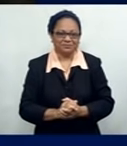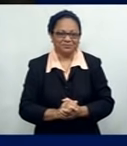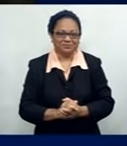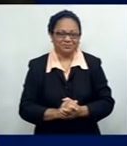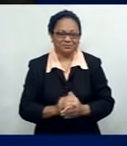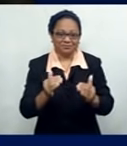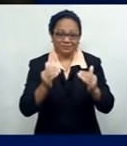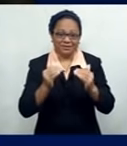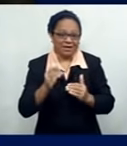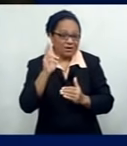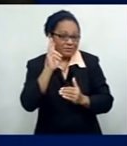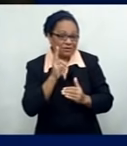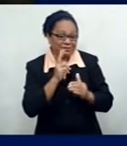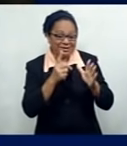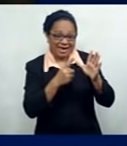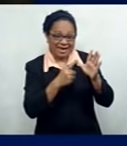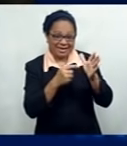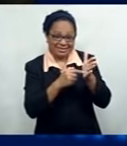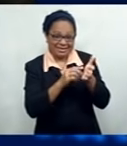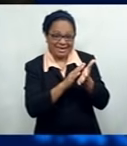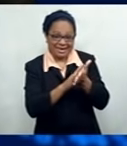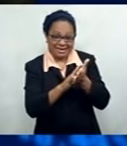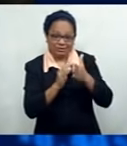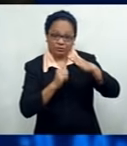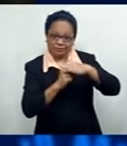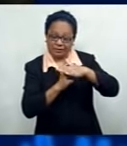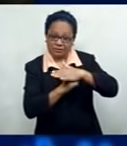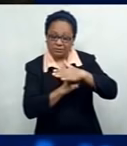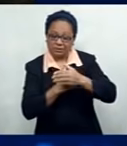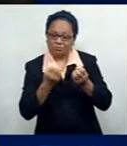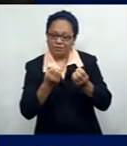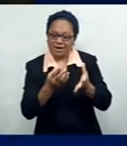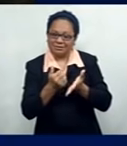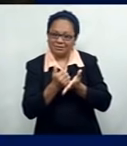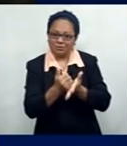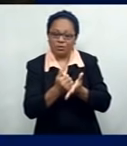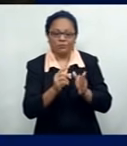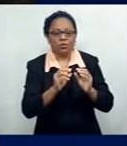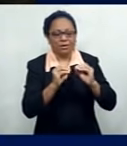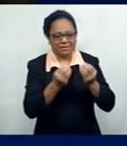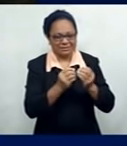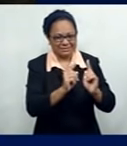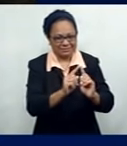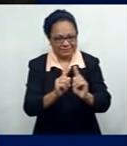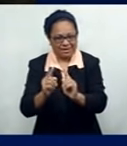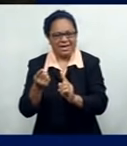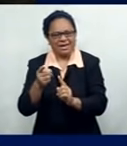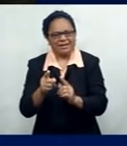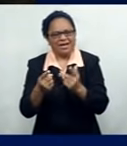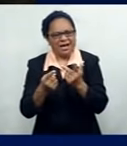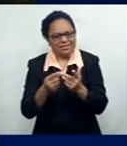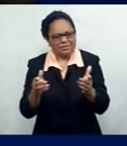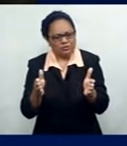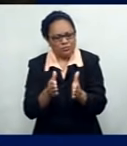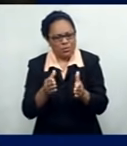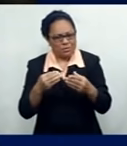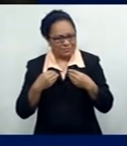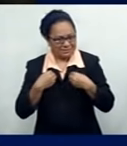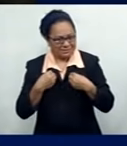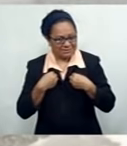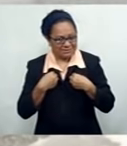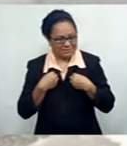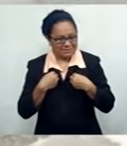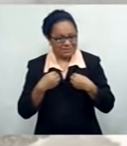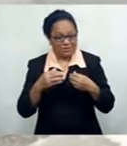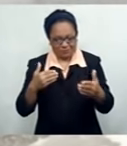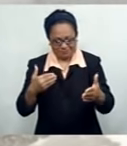The Vodafone ATH Foundation is providing its support to various organizations and small, micro and medium enterprises during